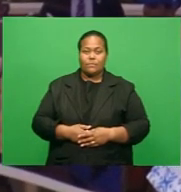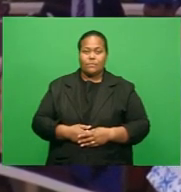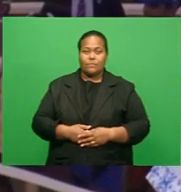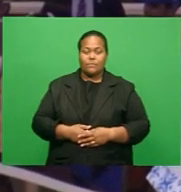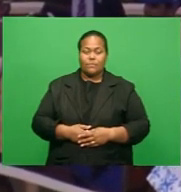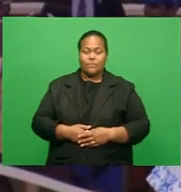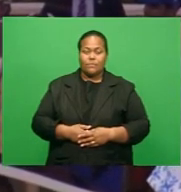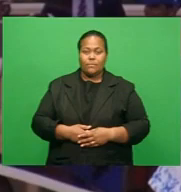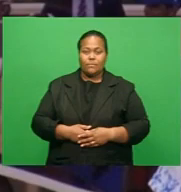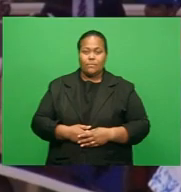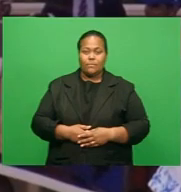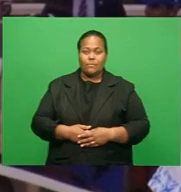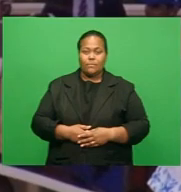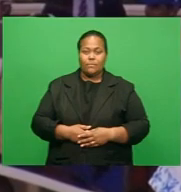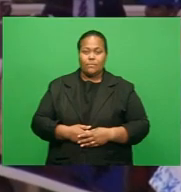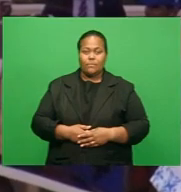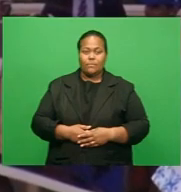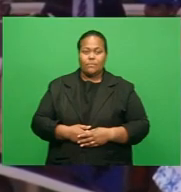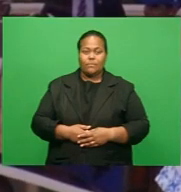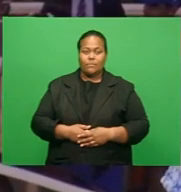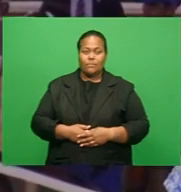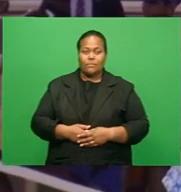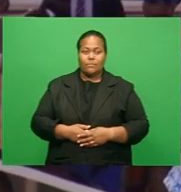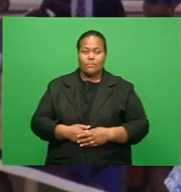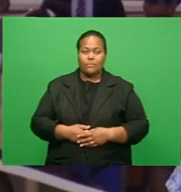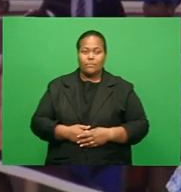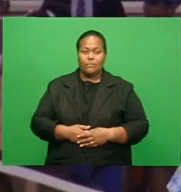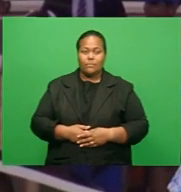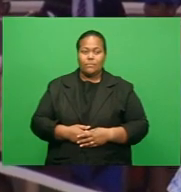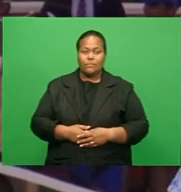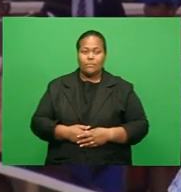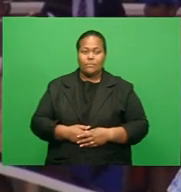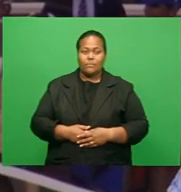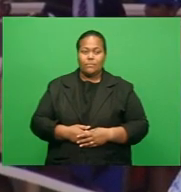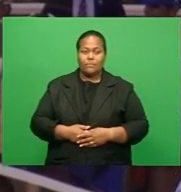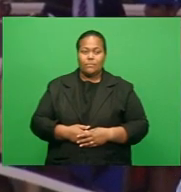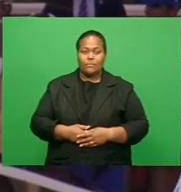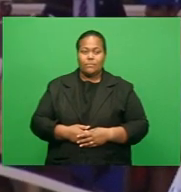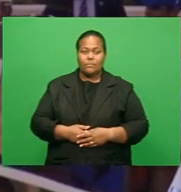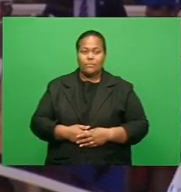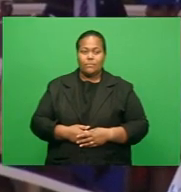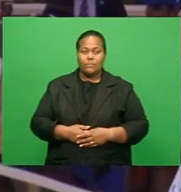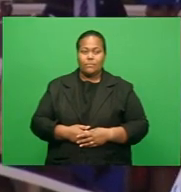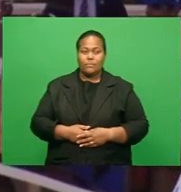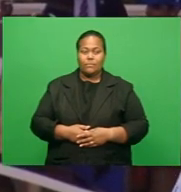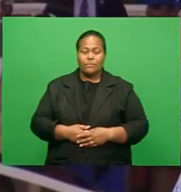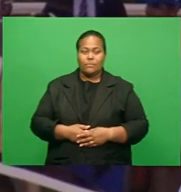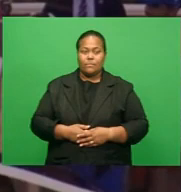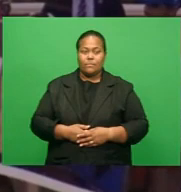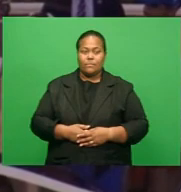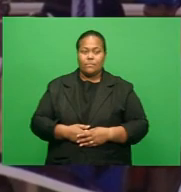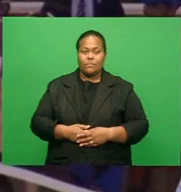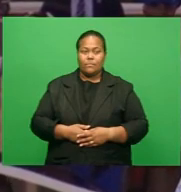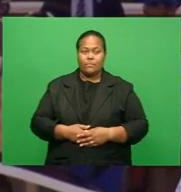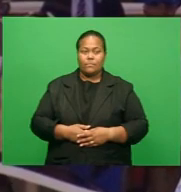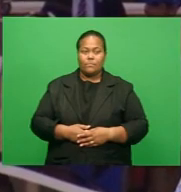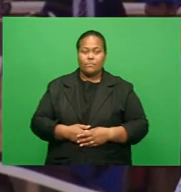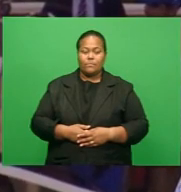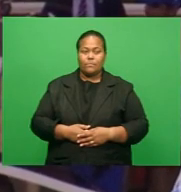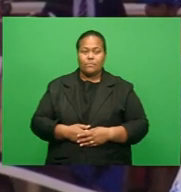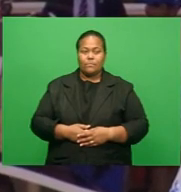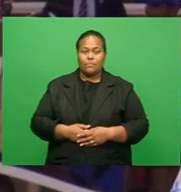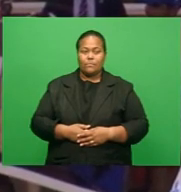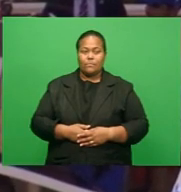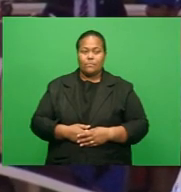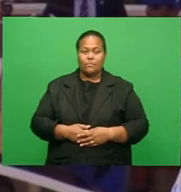For more than 40 years, our peacekeepers, as you've heard, have defended the defenseless in some of the world's